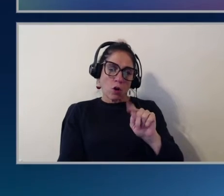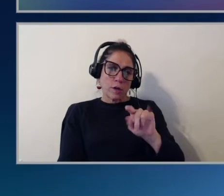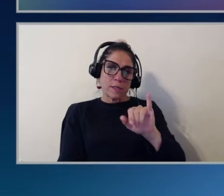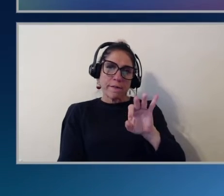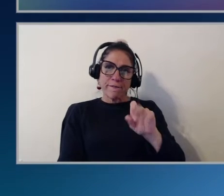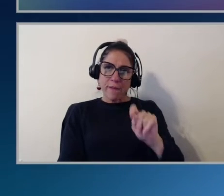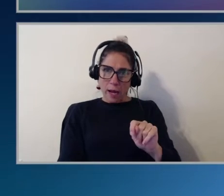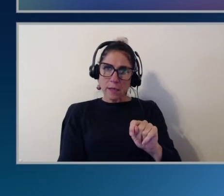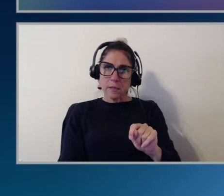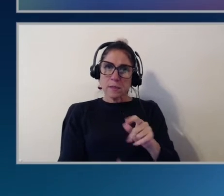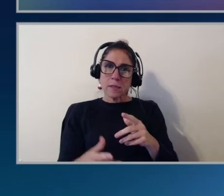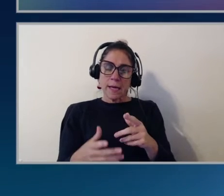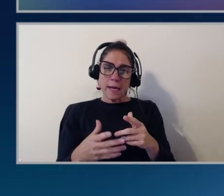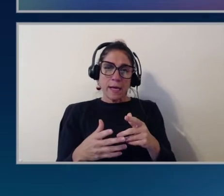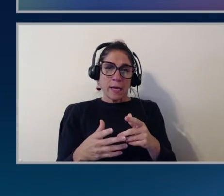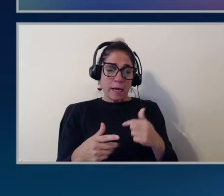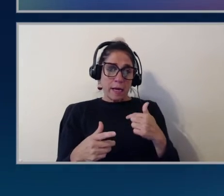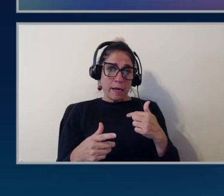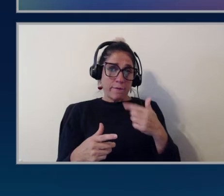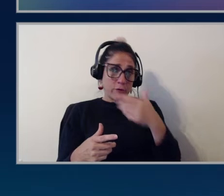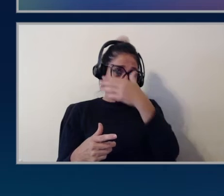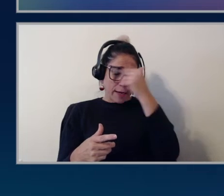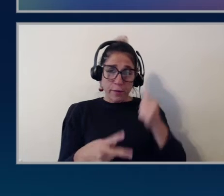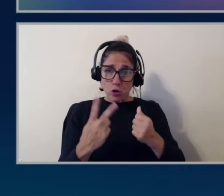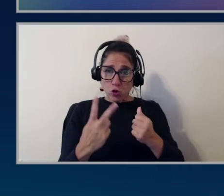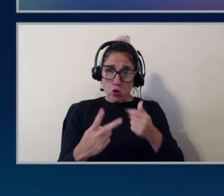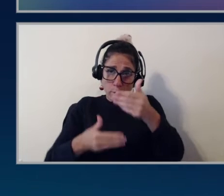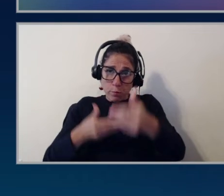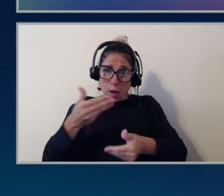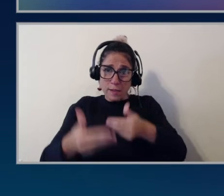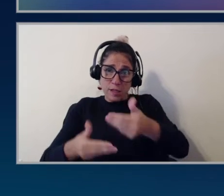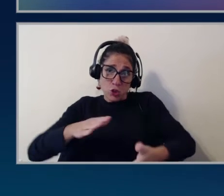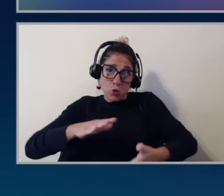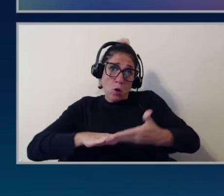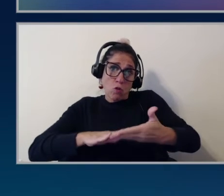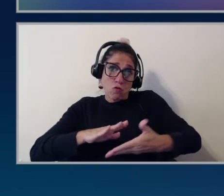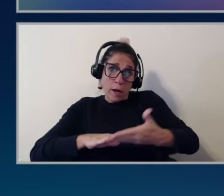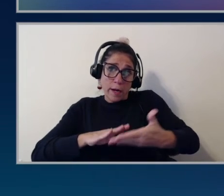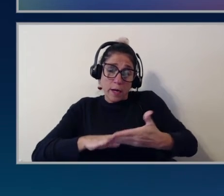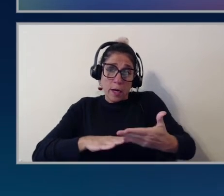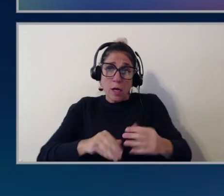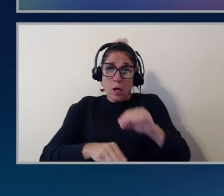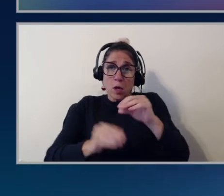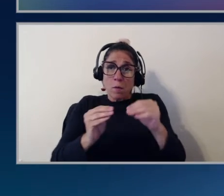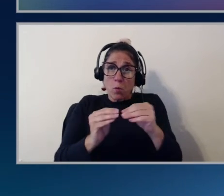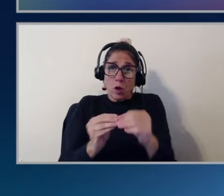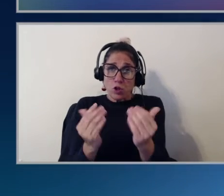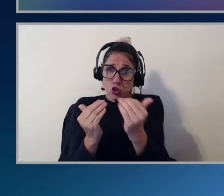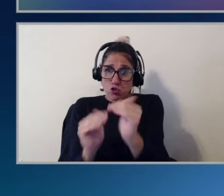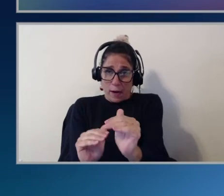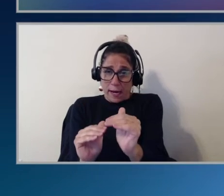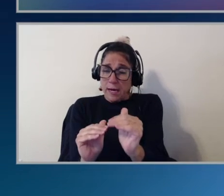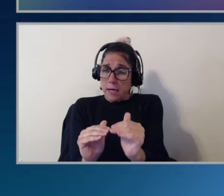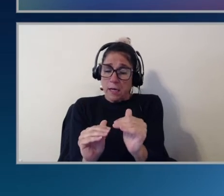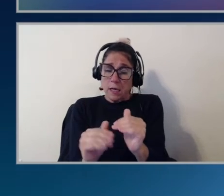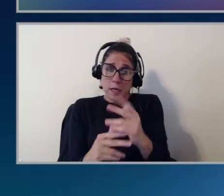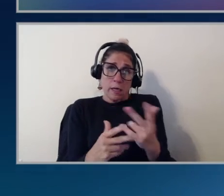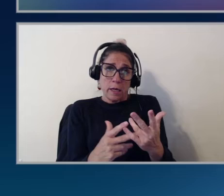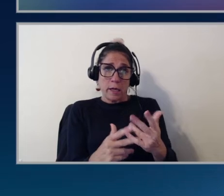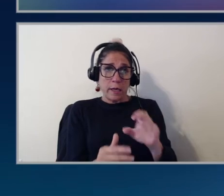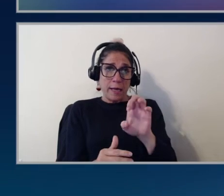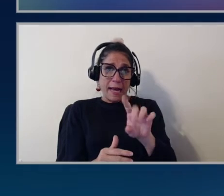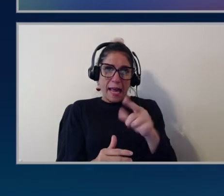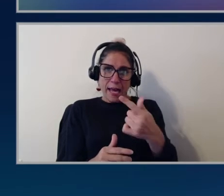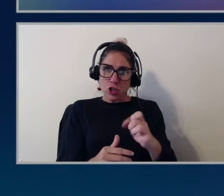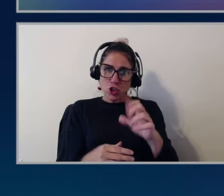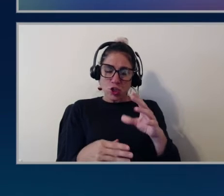could bifurcate those two processes in the event you want to run it on a more constrained instance type in an edge computing environment, my world,